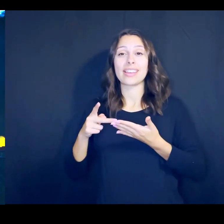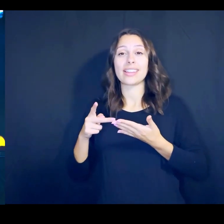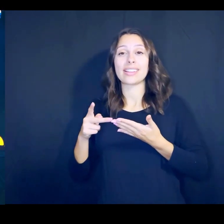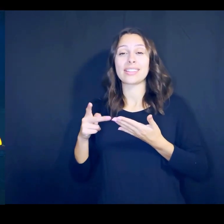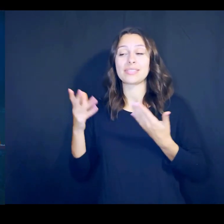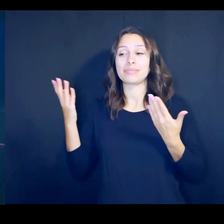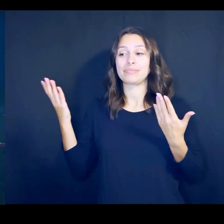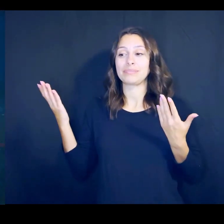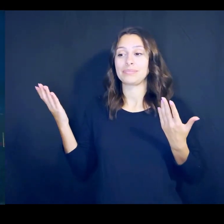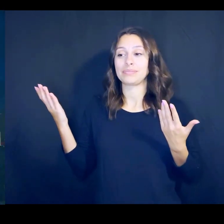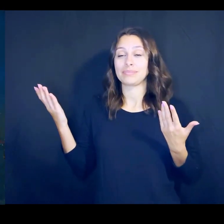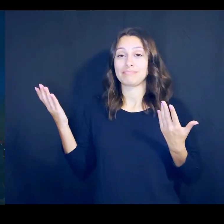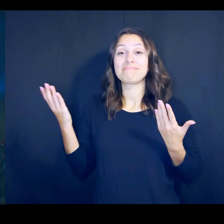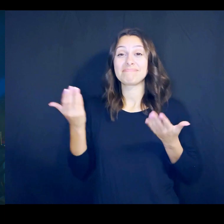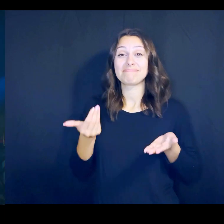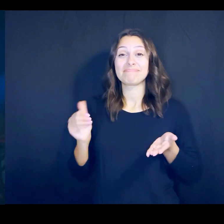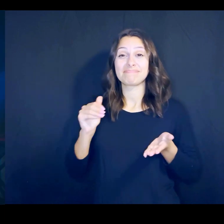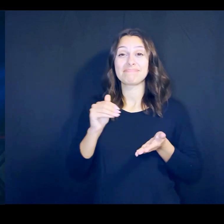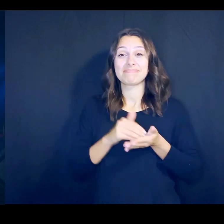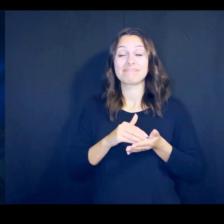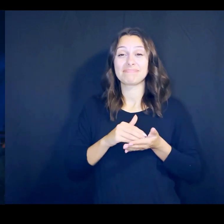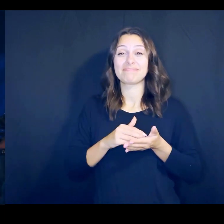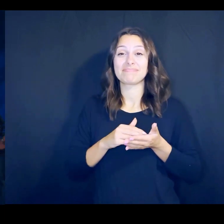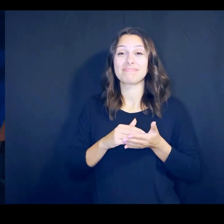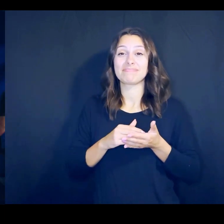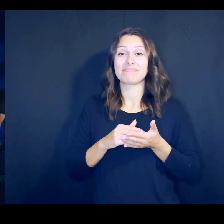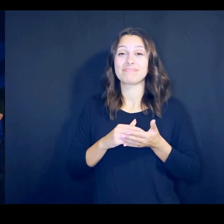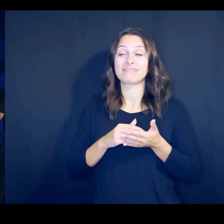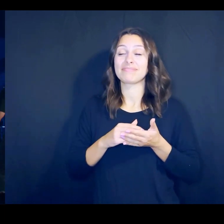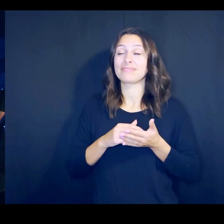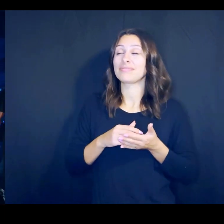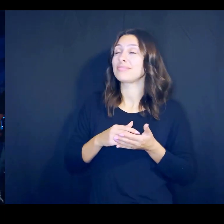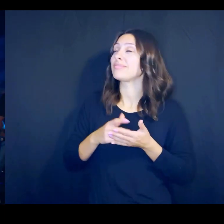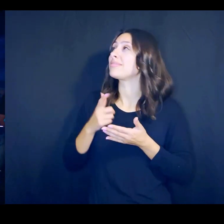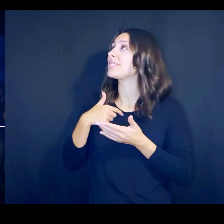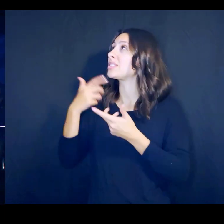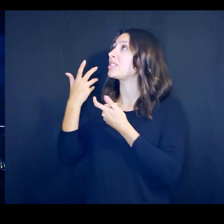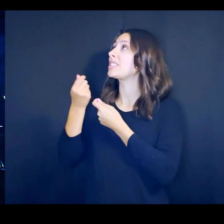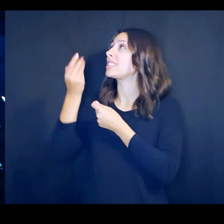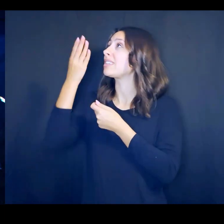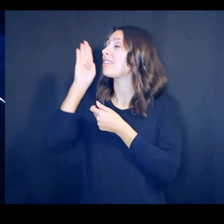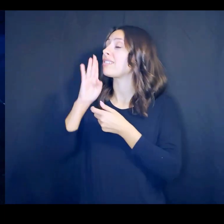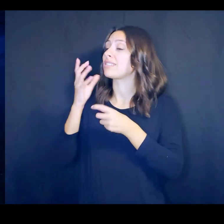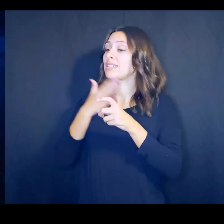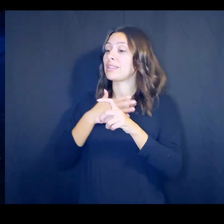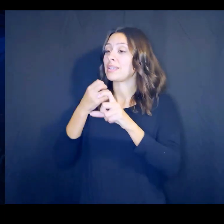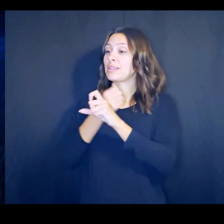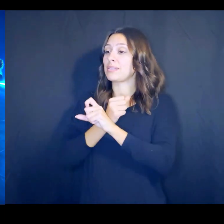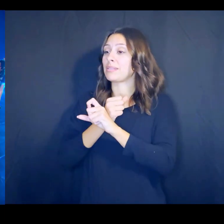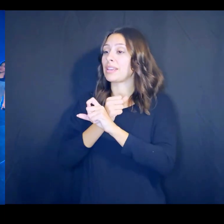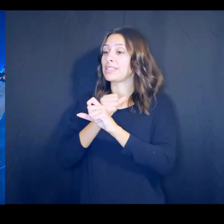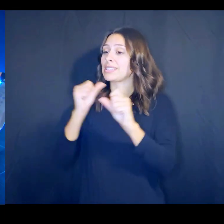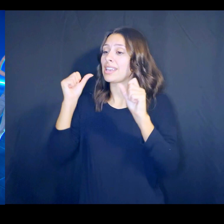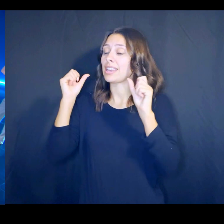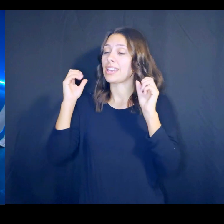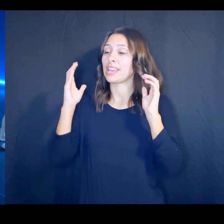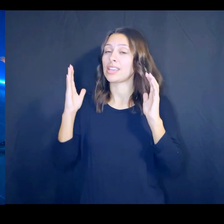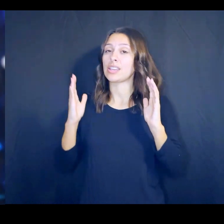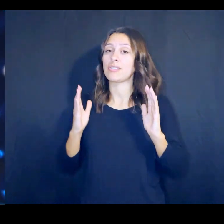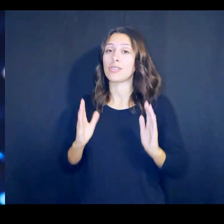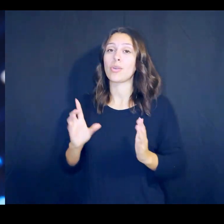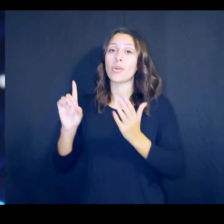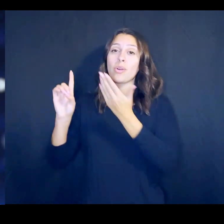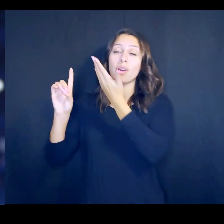He will never fail. One more time. Sing it loud. I can't hear you. Trust in God. He's